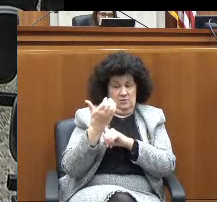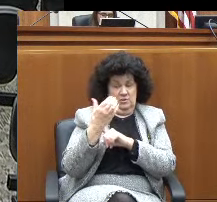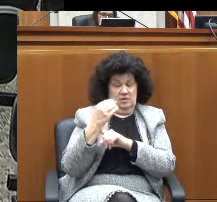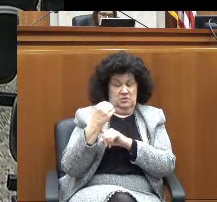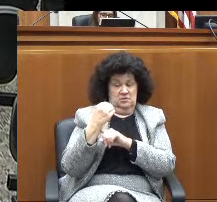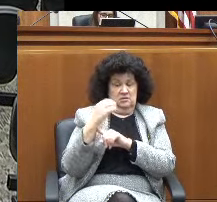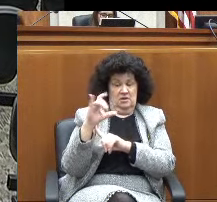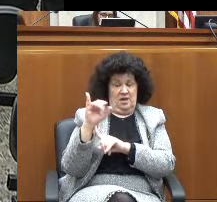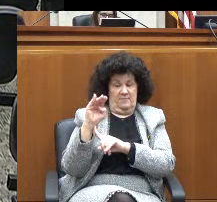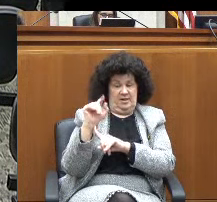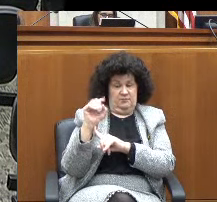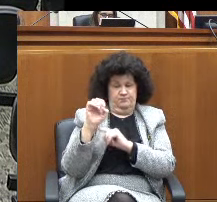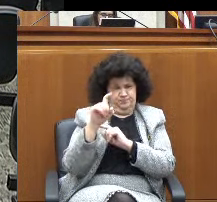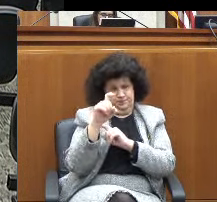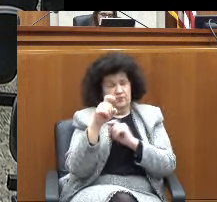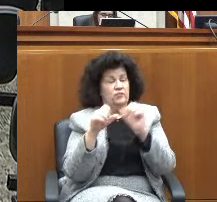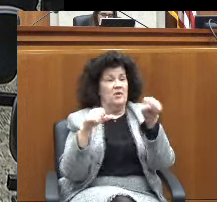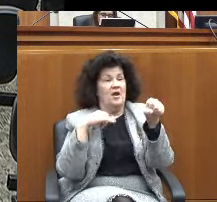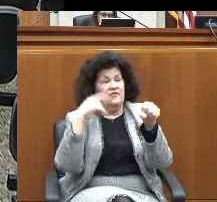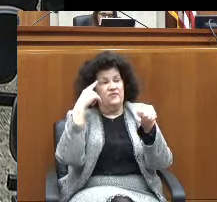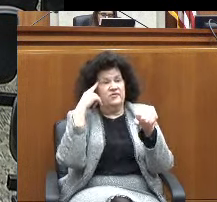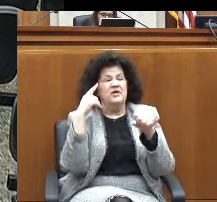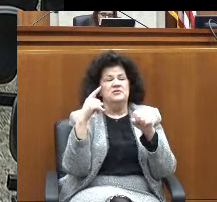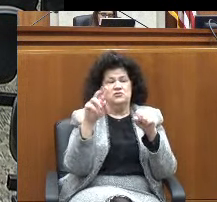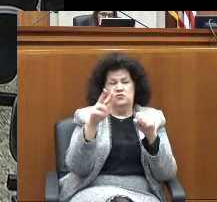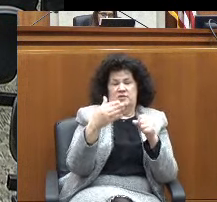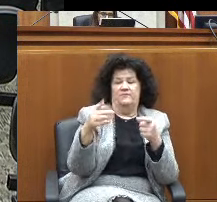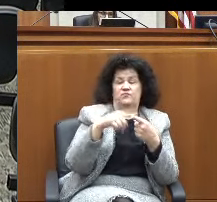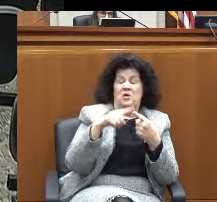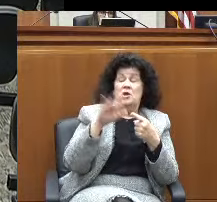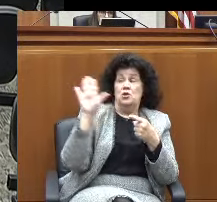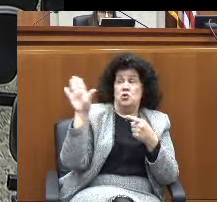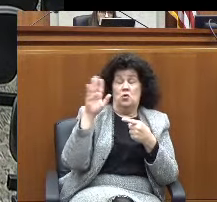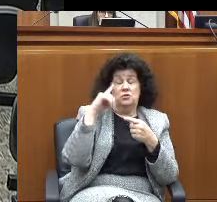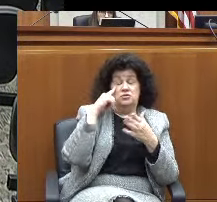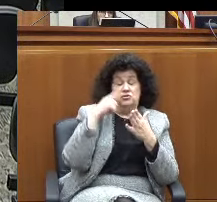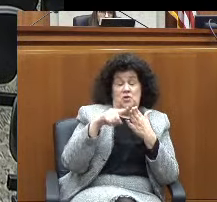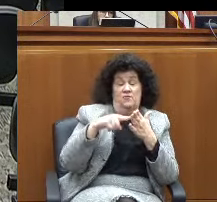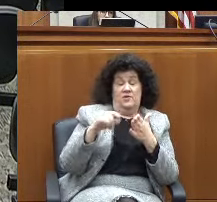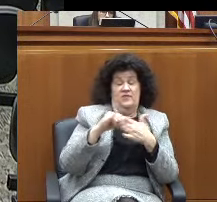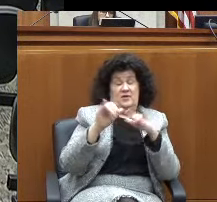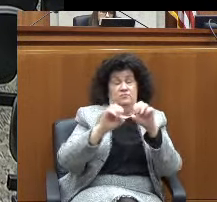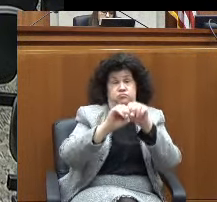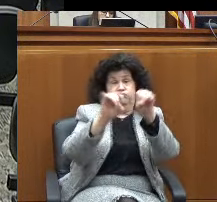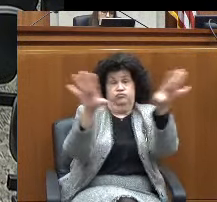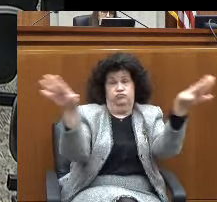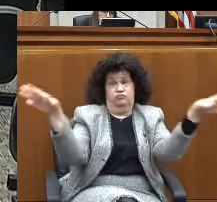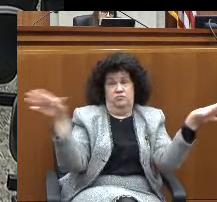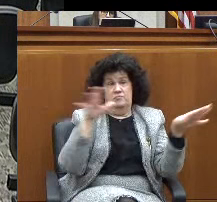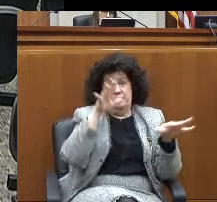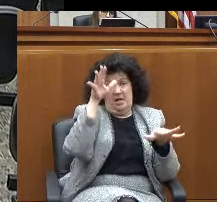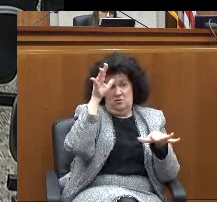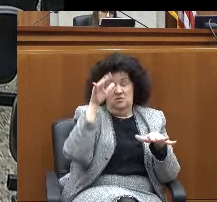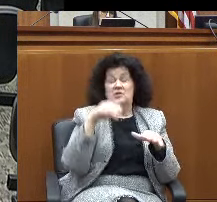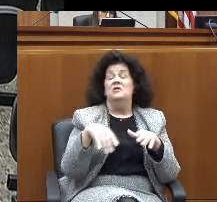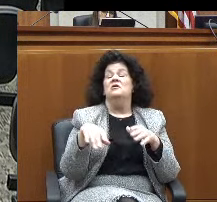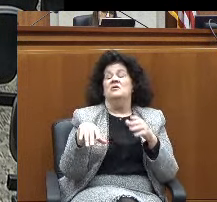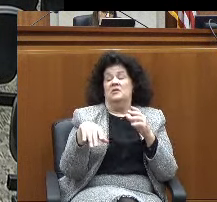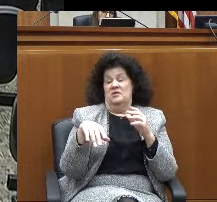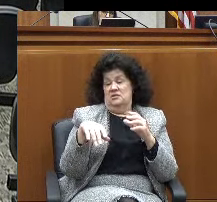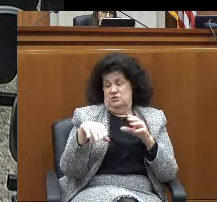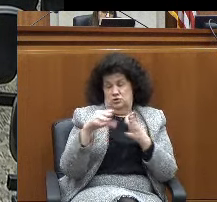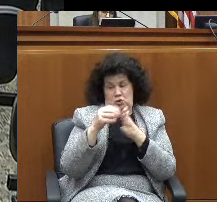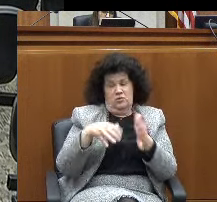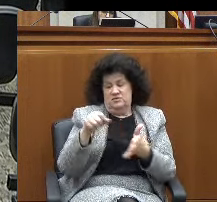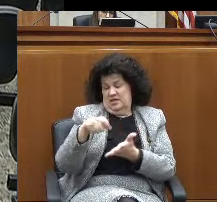So I think there's two things. I think the survey that you're referring to that goes home to parents, students also can take it, teachers can